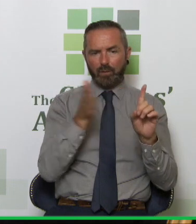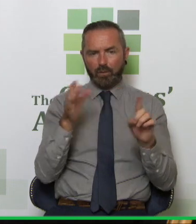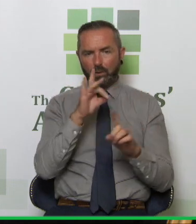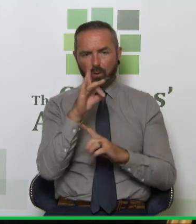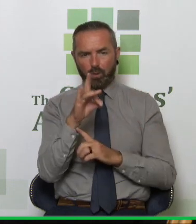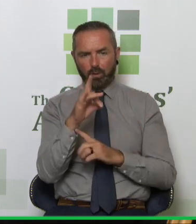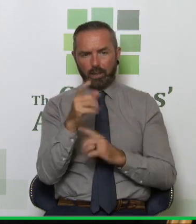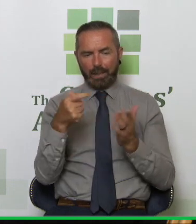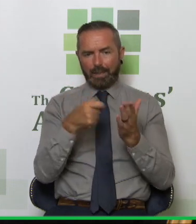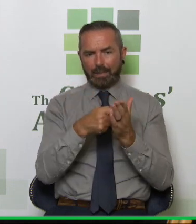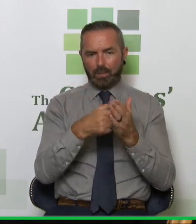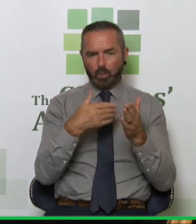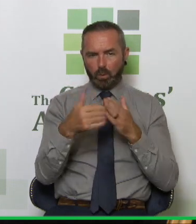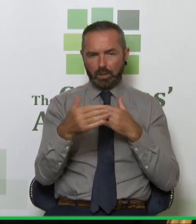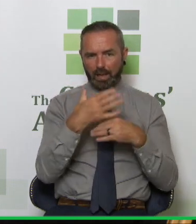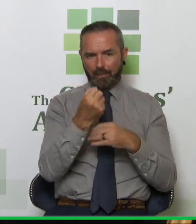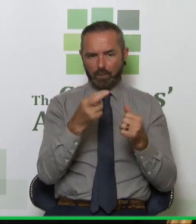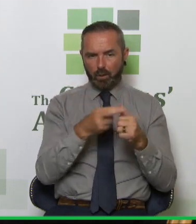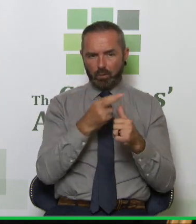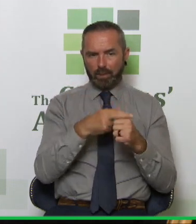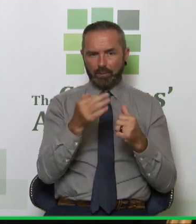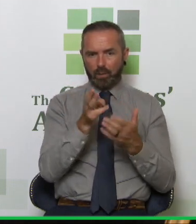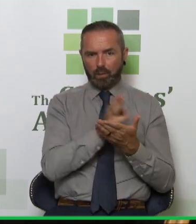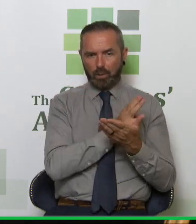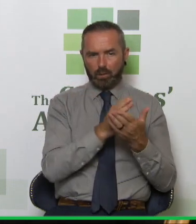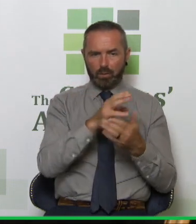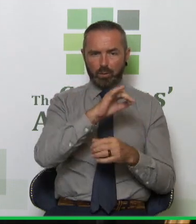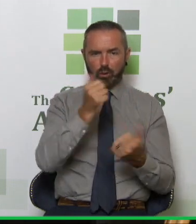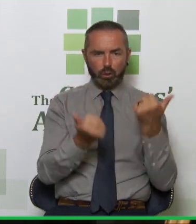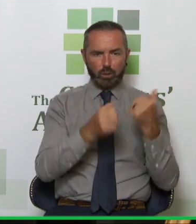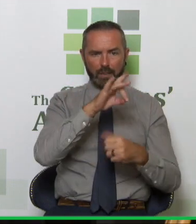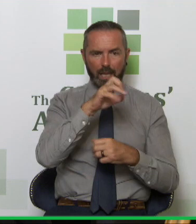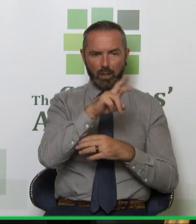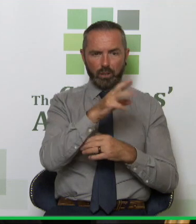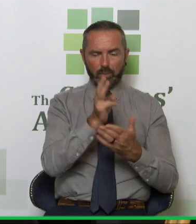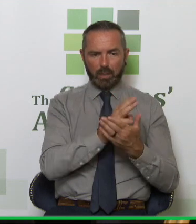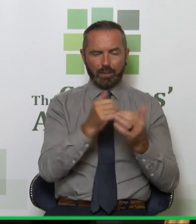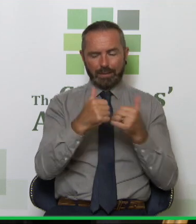they already have for the court piece, because these are separate